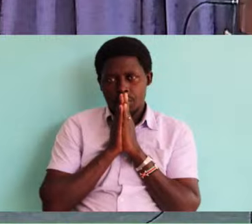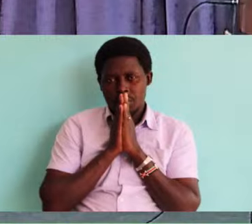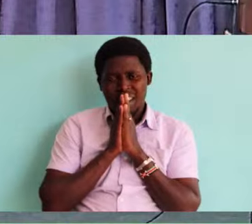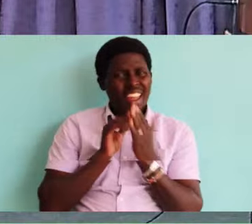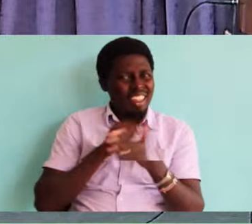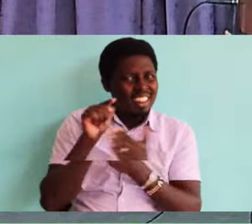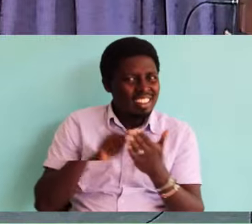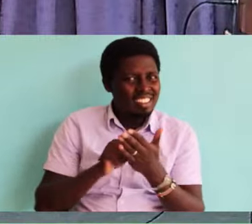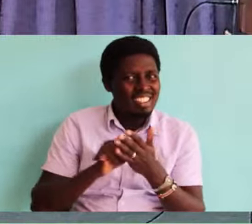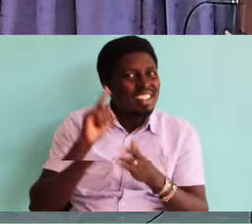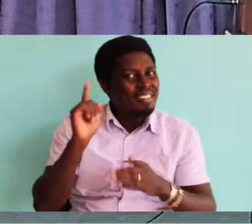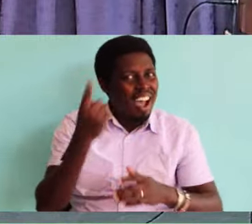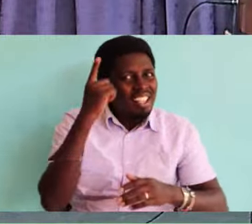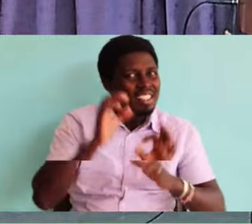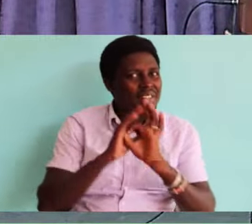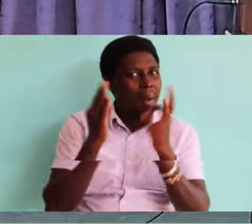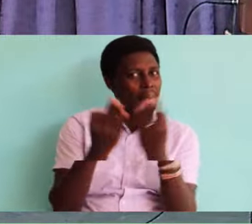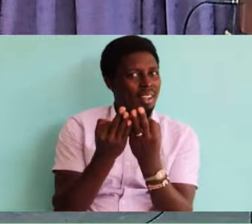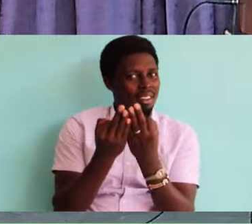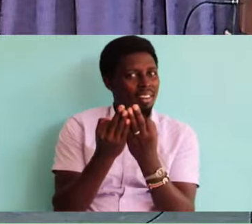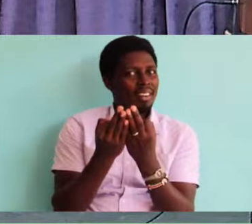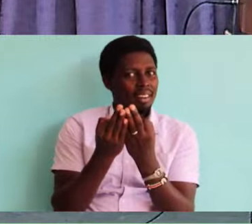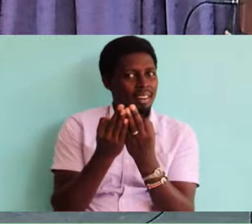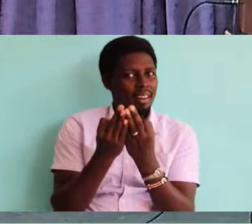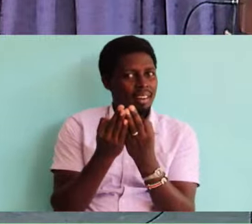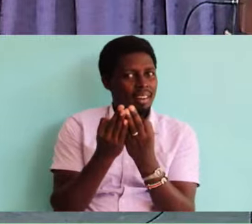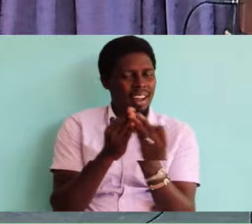This is the first family, and this is